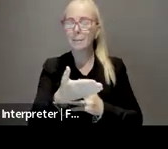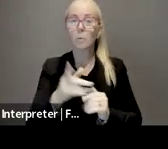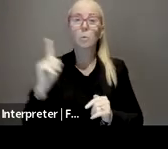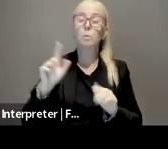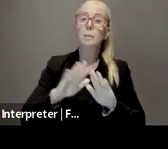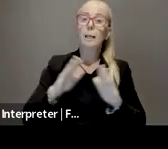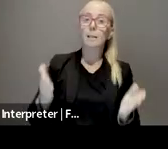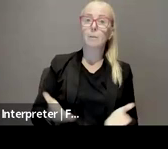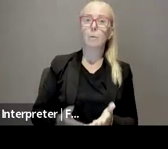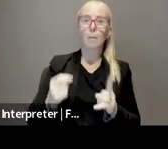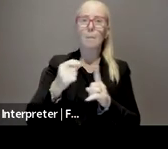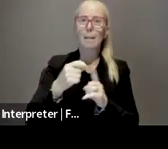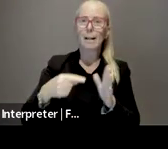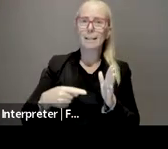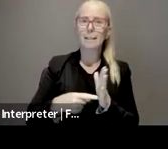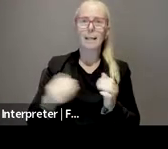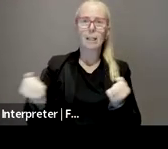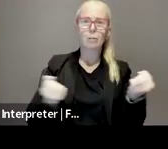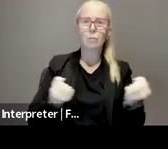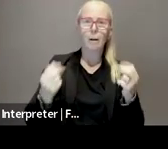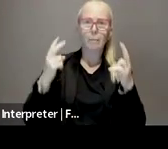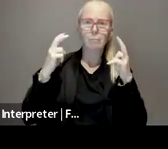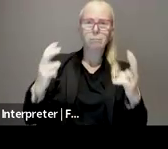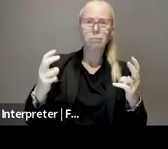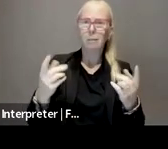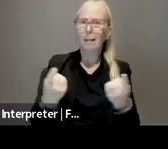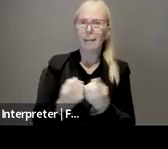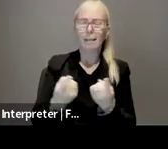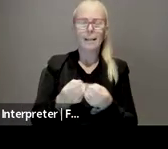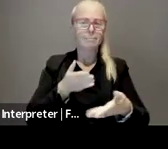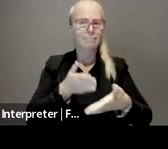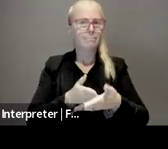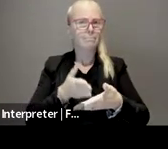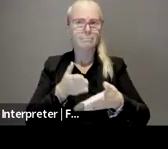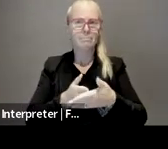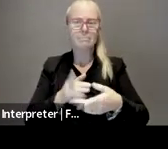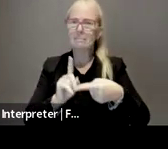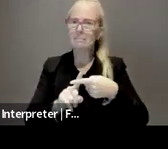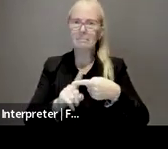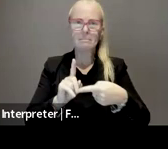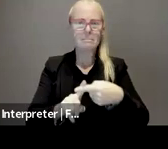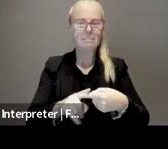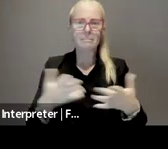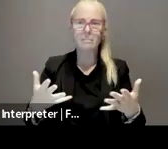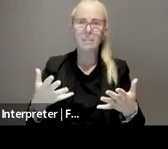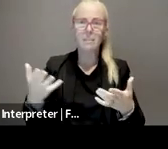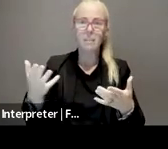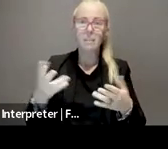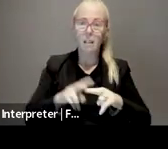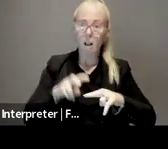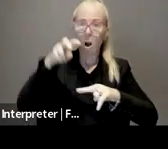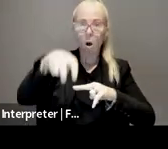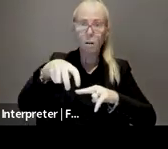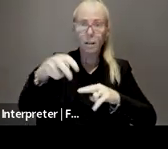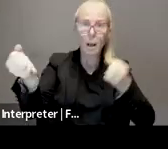people living with a disability. Simple tasks like boarding a bus or requesting a stop can be stressful, unsafe,